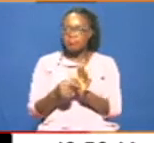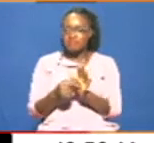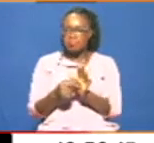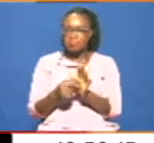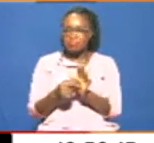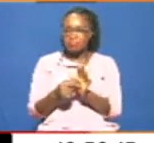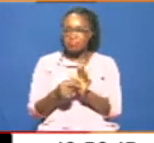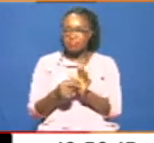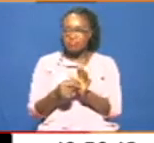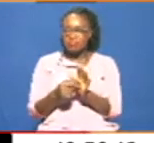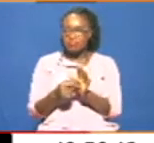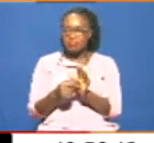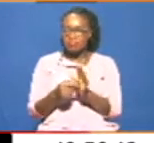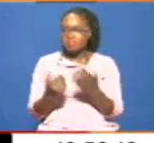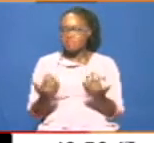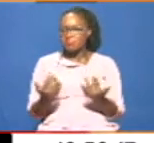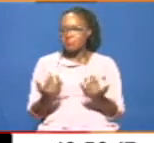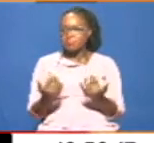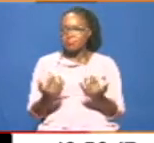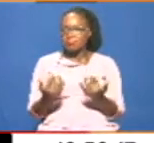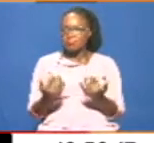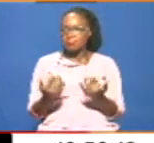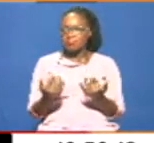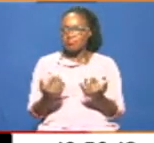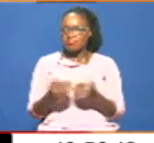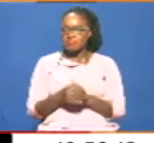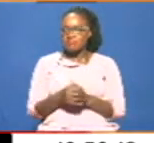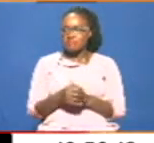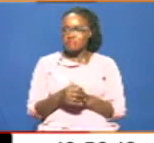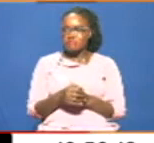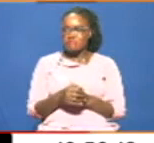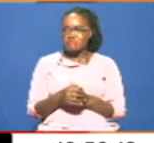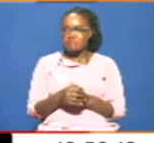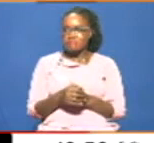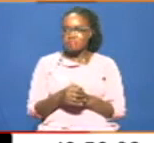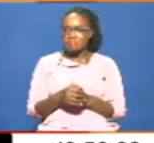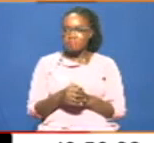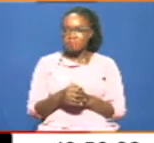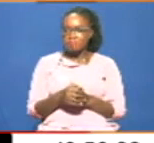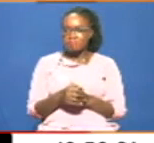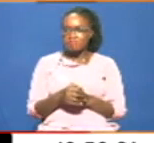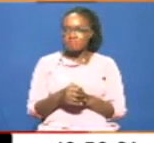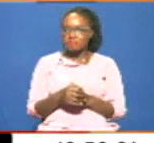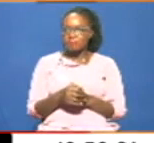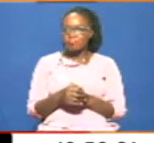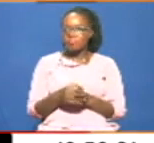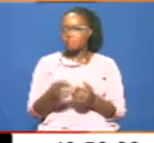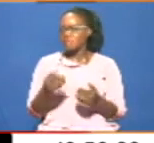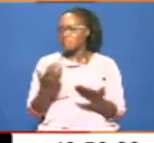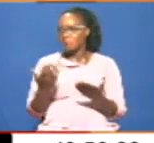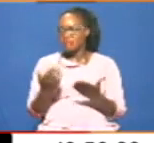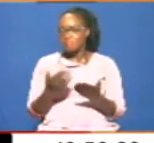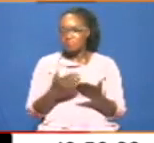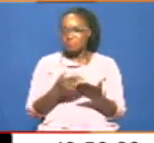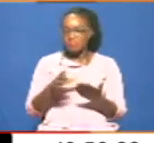now people are having to go, you know, not take up some of the essentials, they just do without. So